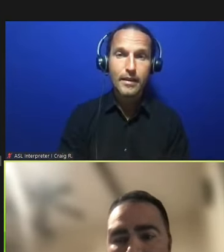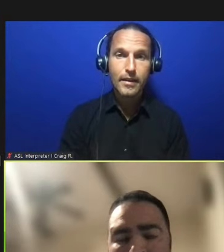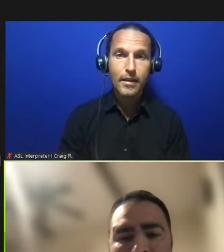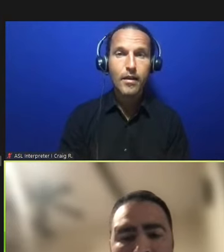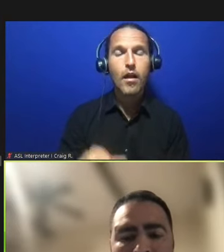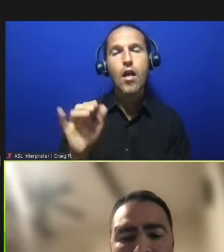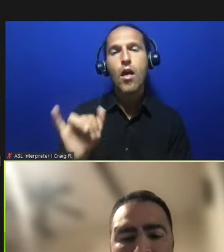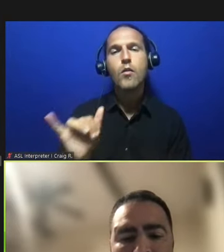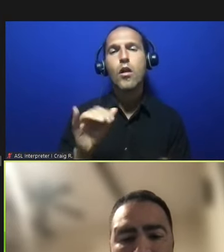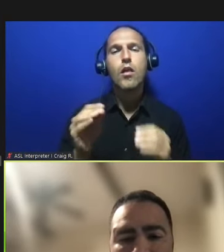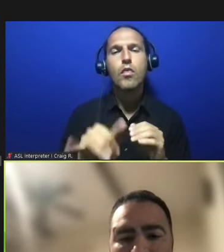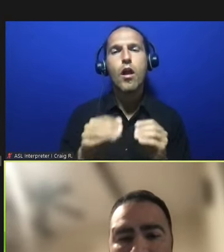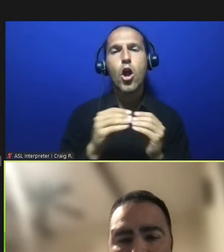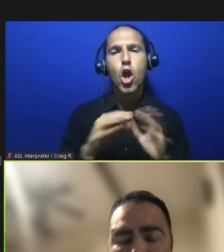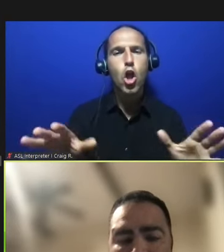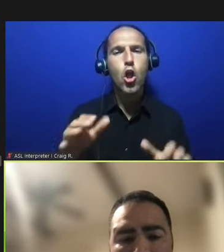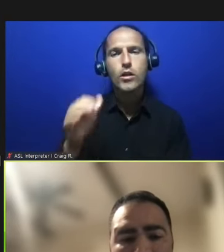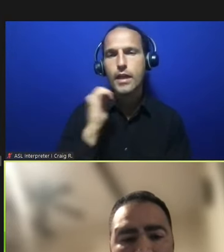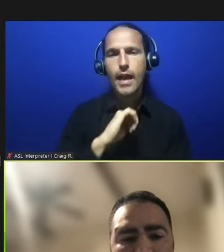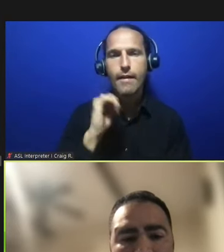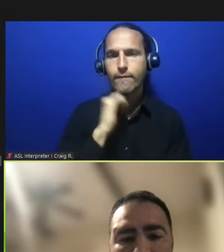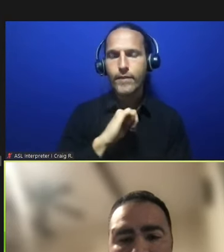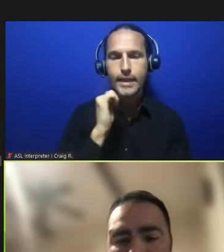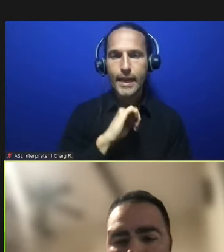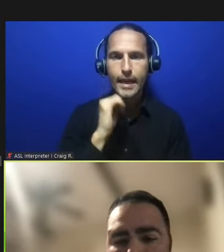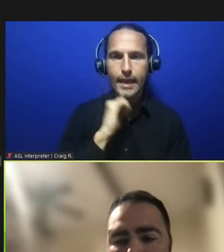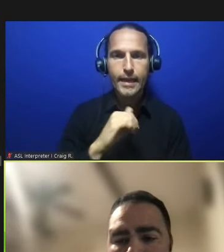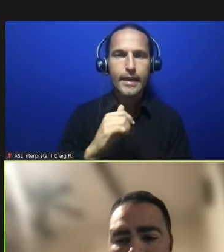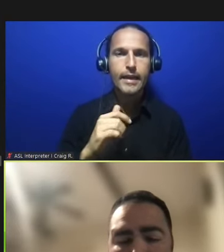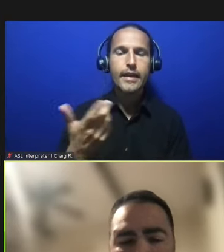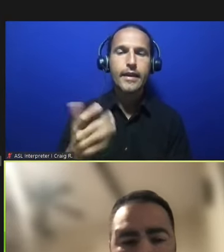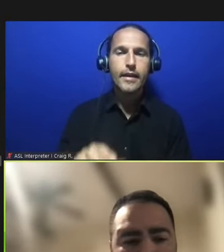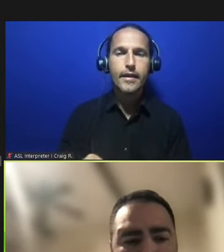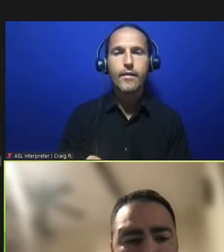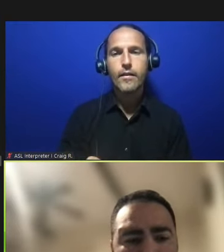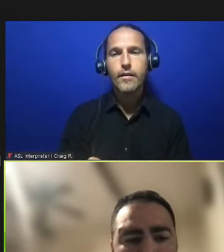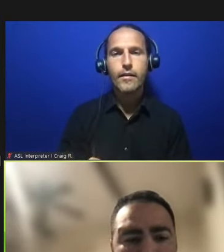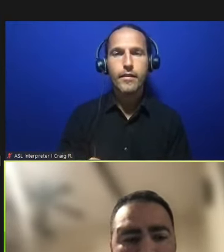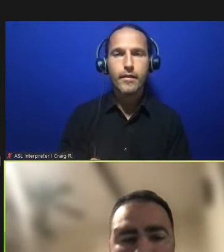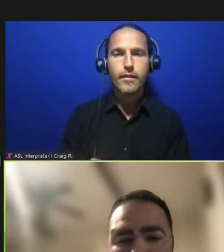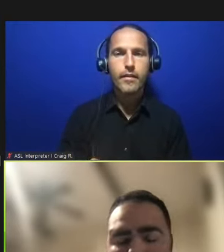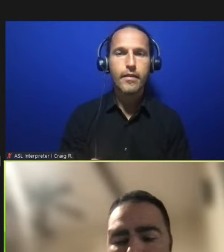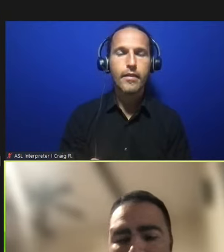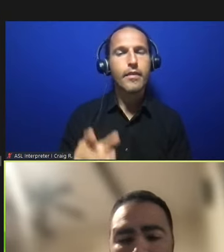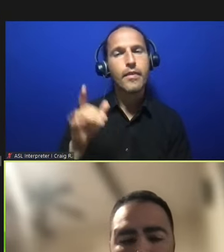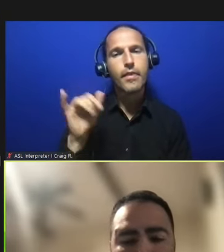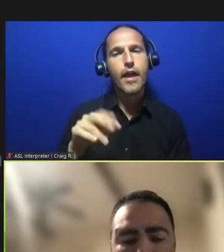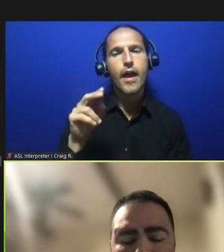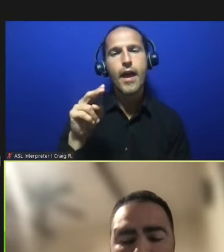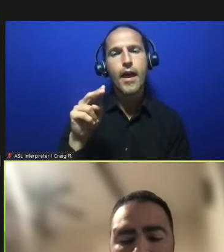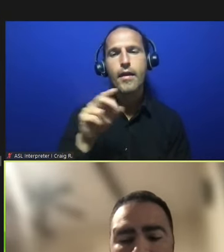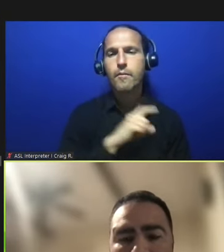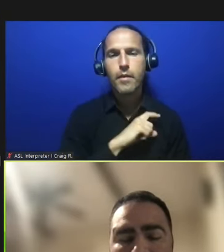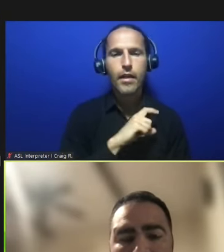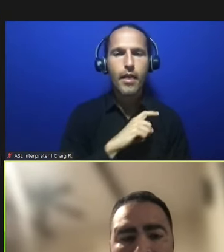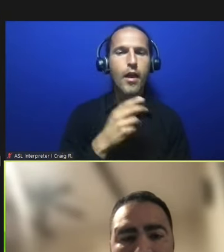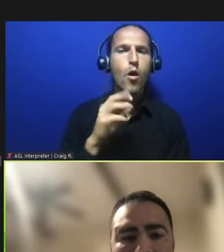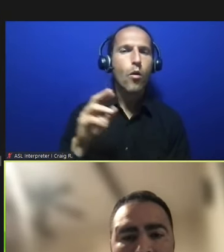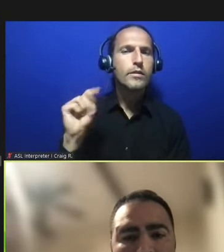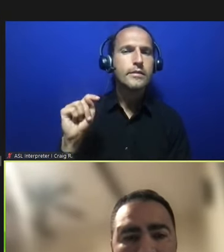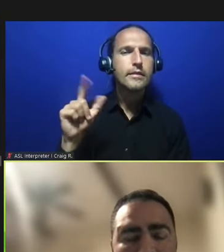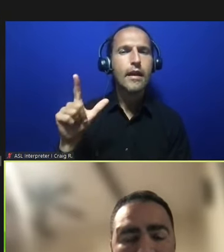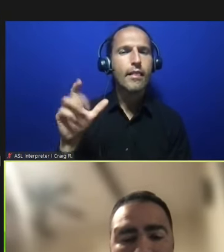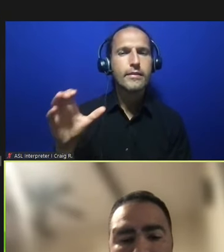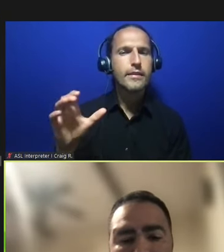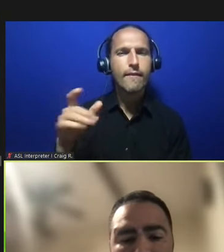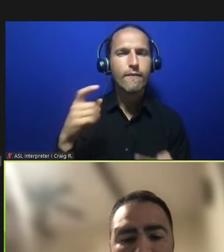the loss that we have every day, either getting targeted by the NYPD or the TLC fines. That's